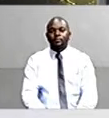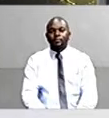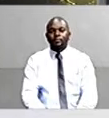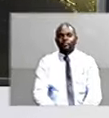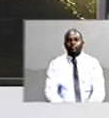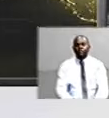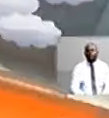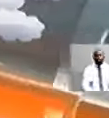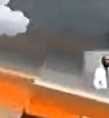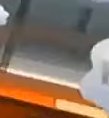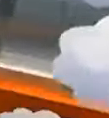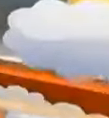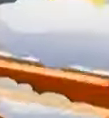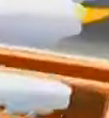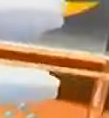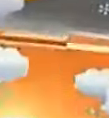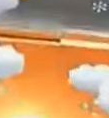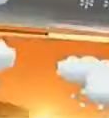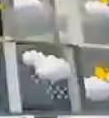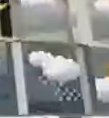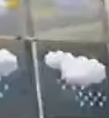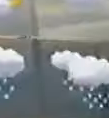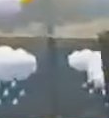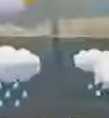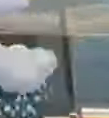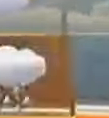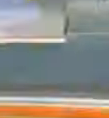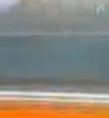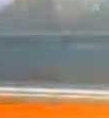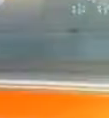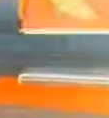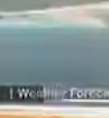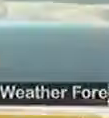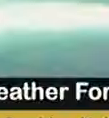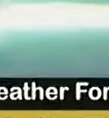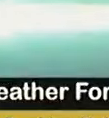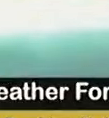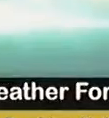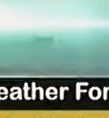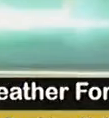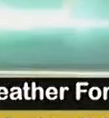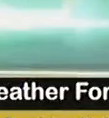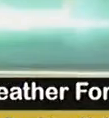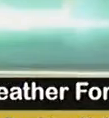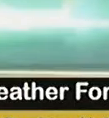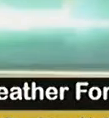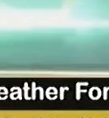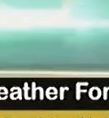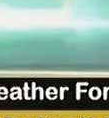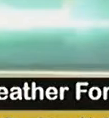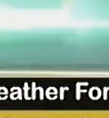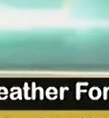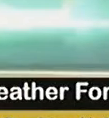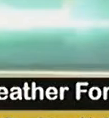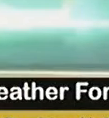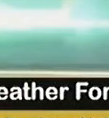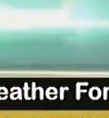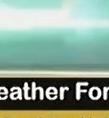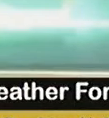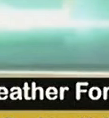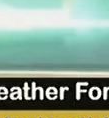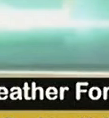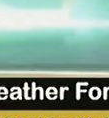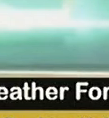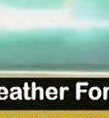Entebbe. Thanks for watching UBC. Now let's go through the weather update from Uganda National Meteorological Authority.